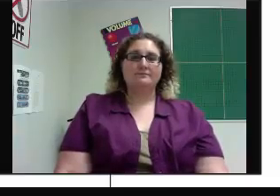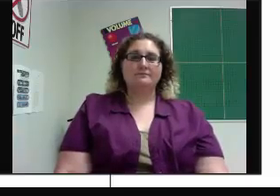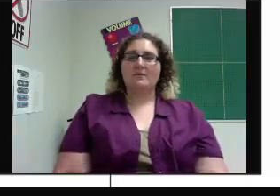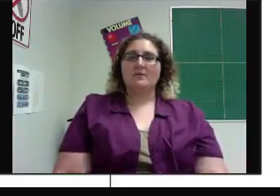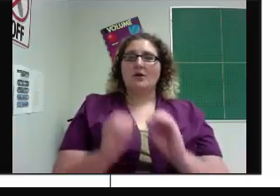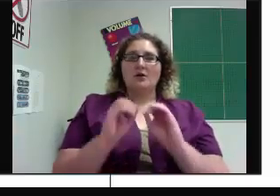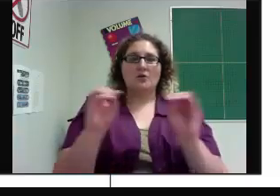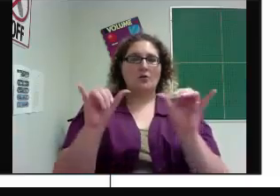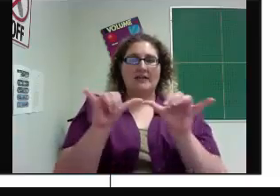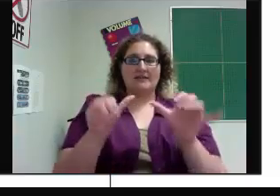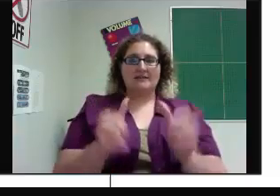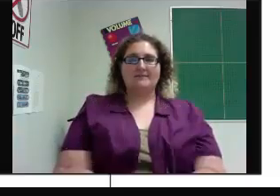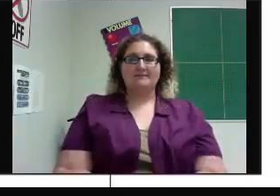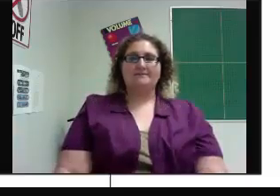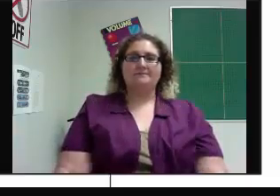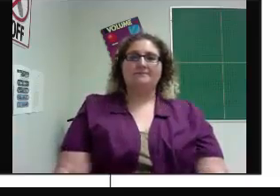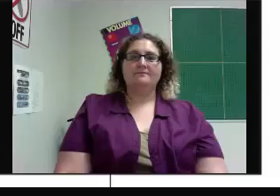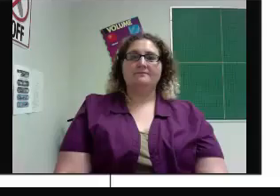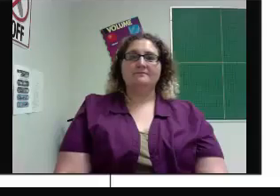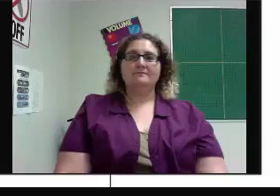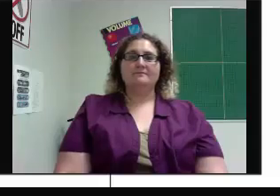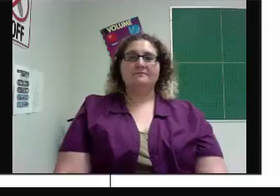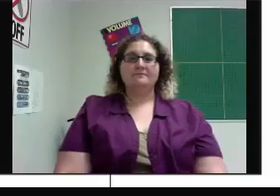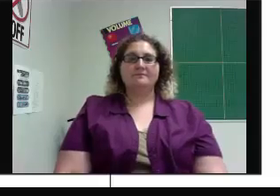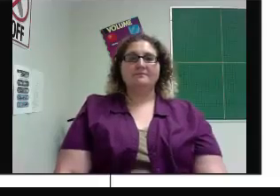but no size.